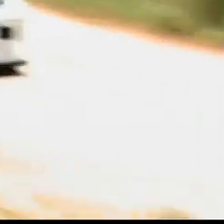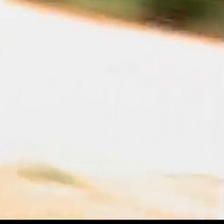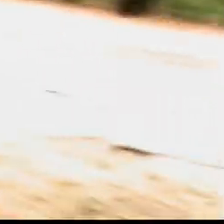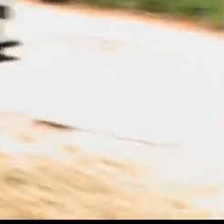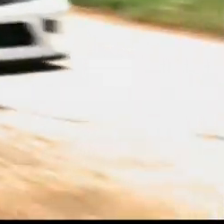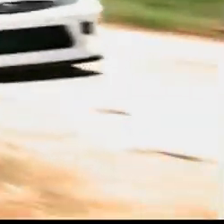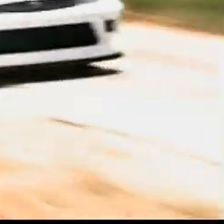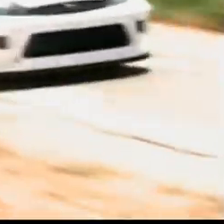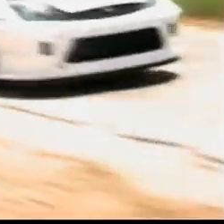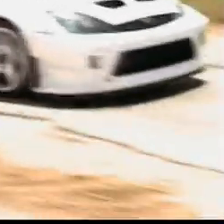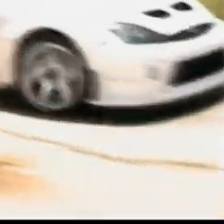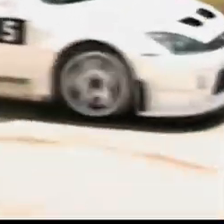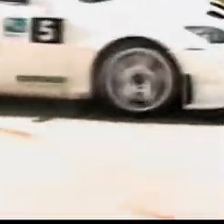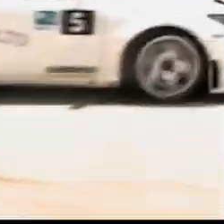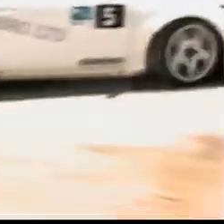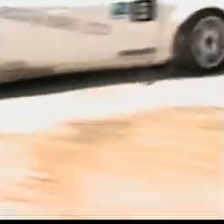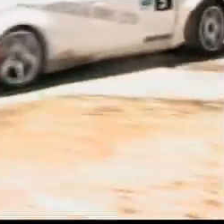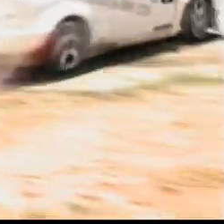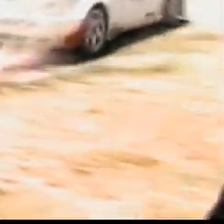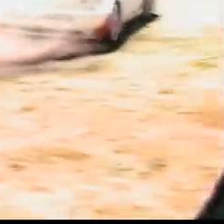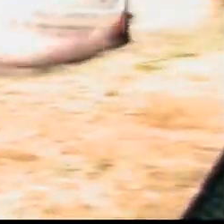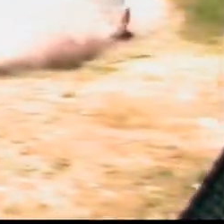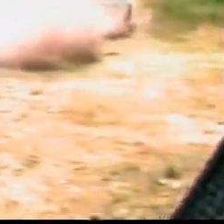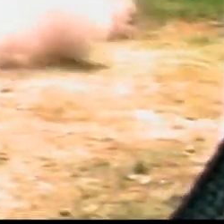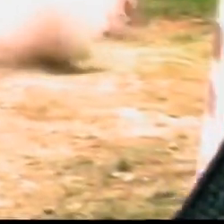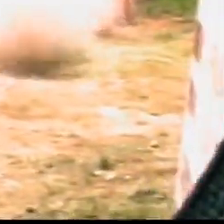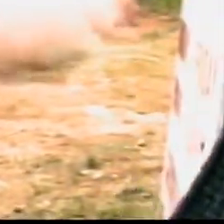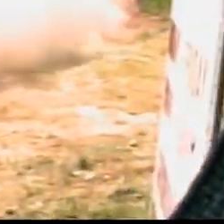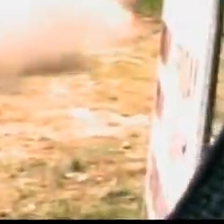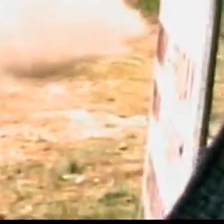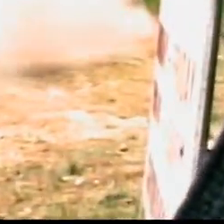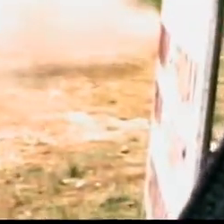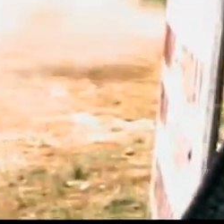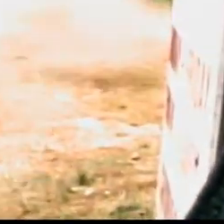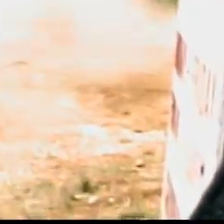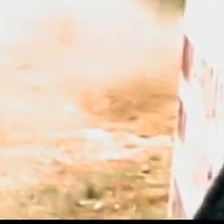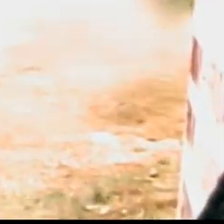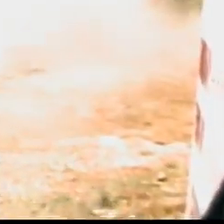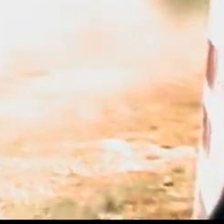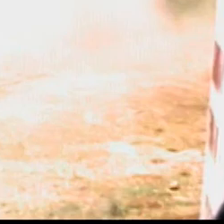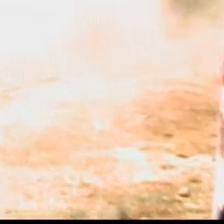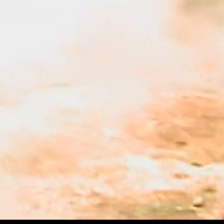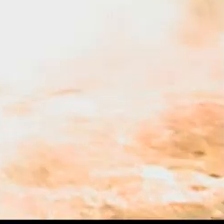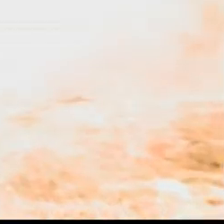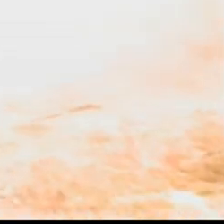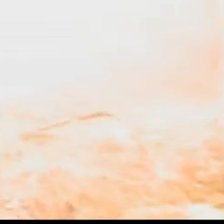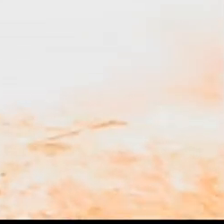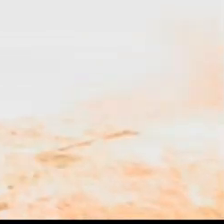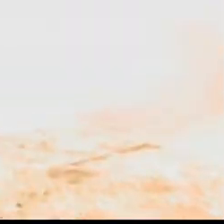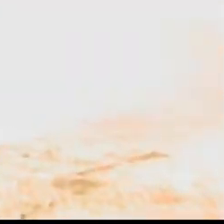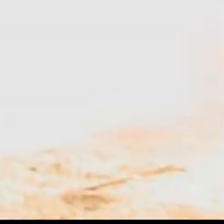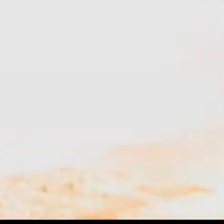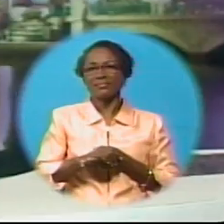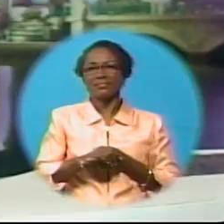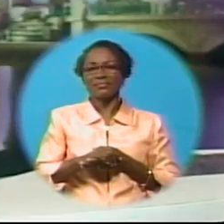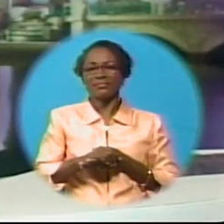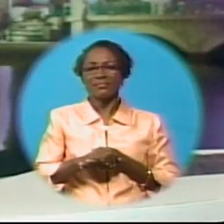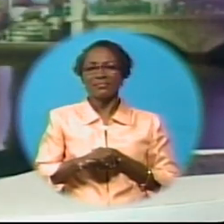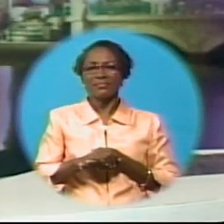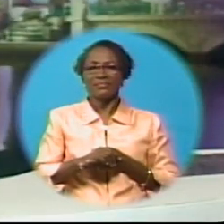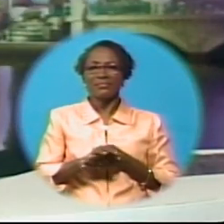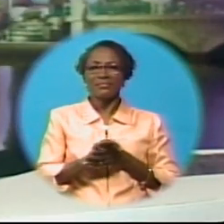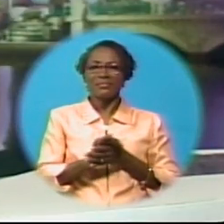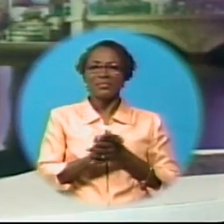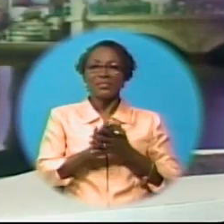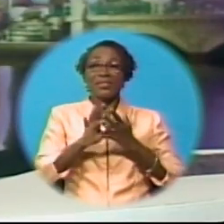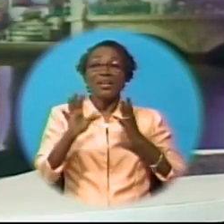Barbados, June 3rd to 5th, shaping up to be a great one. Shane Jones, CBC Sports.